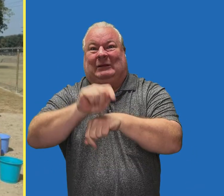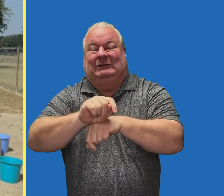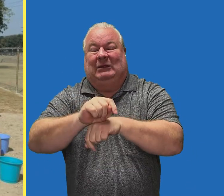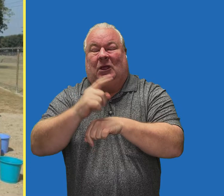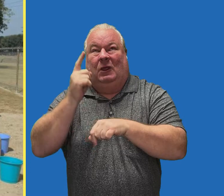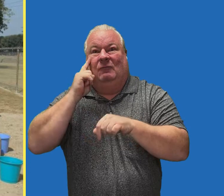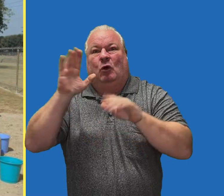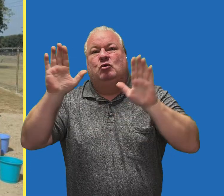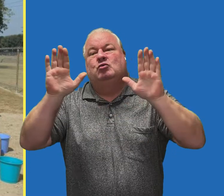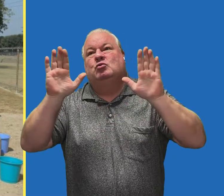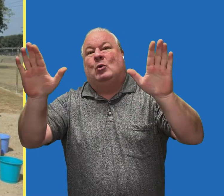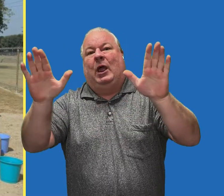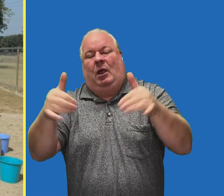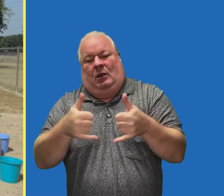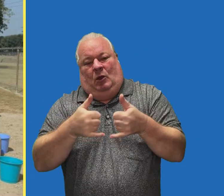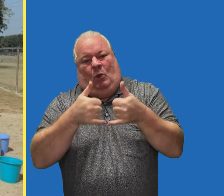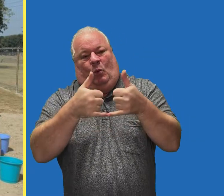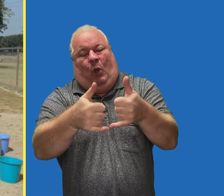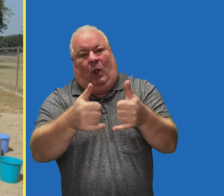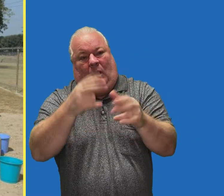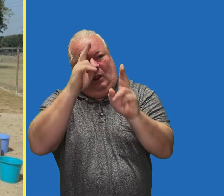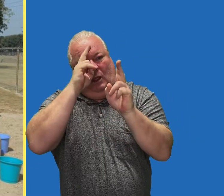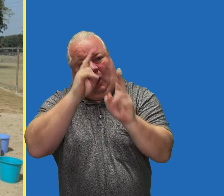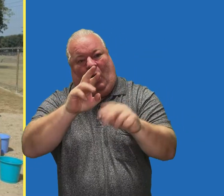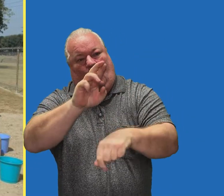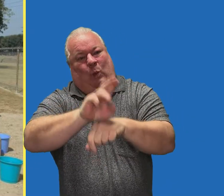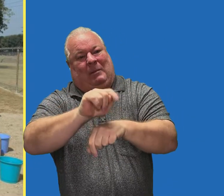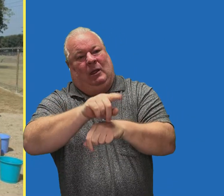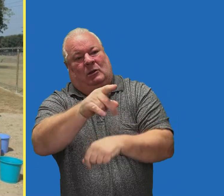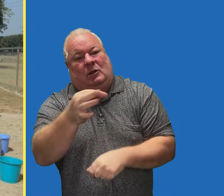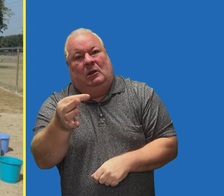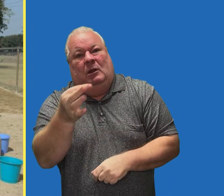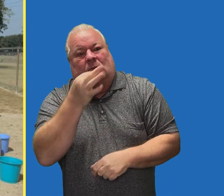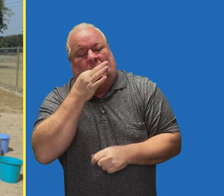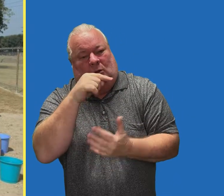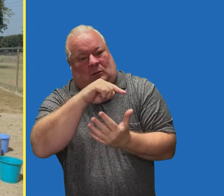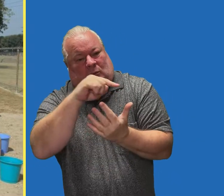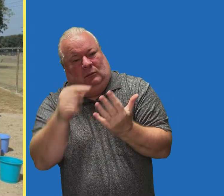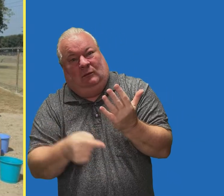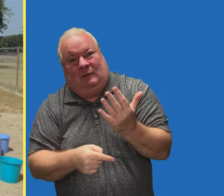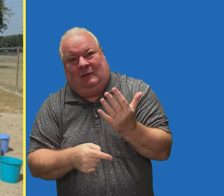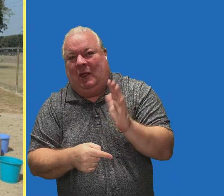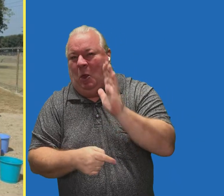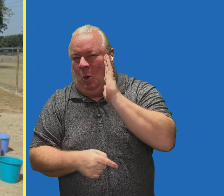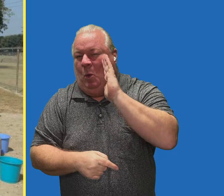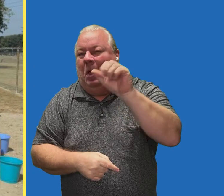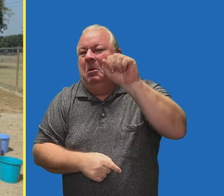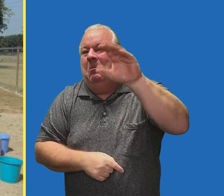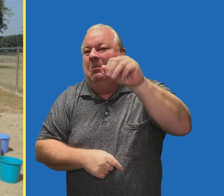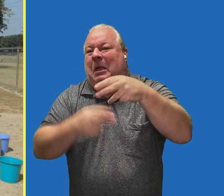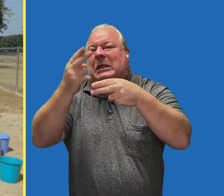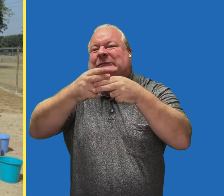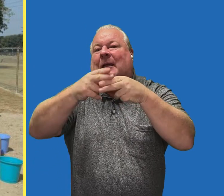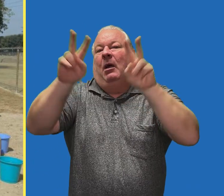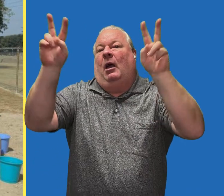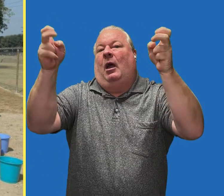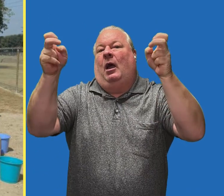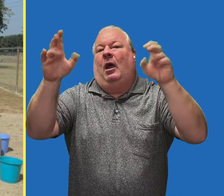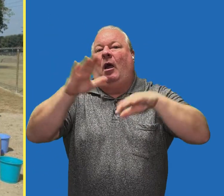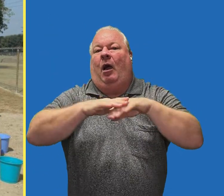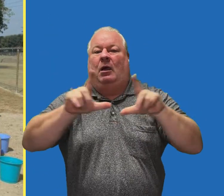wonderful, wonderful recognition that I will share with you very soon the name of the